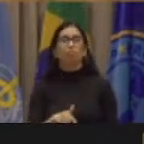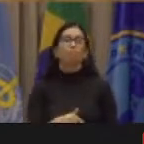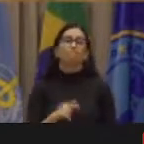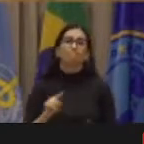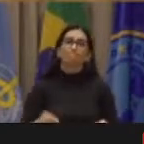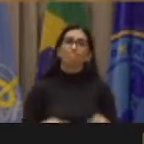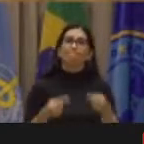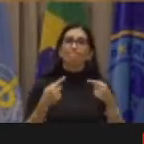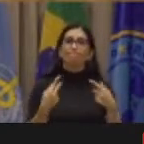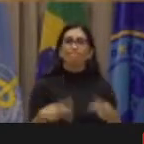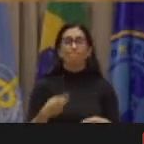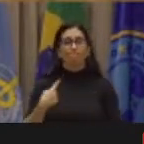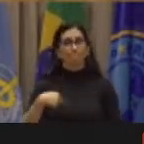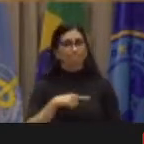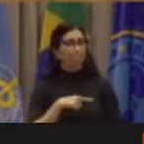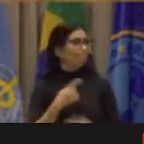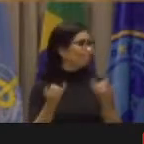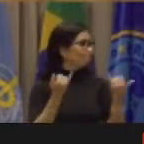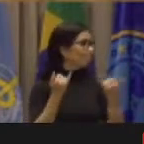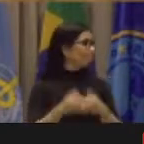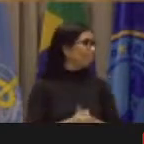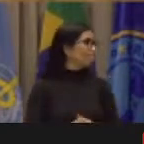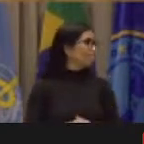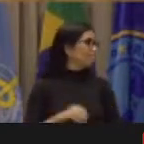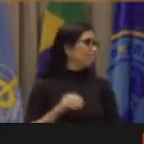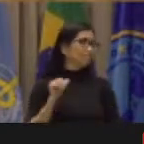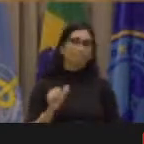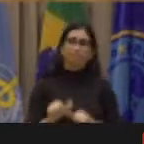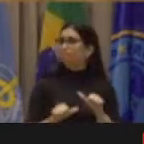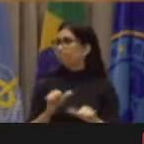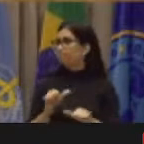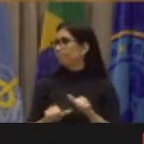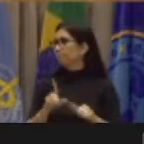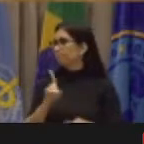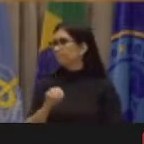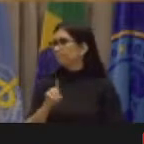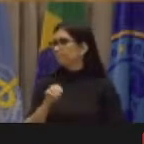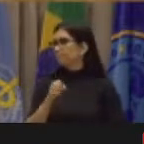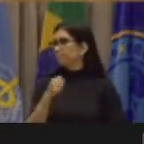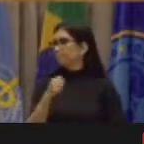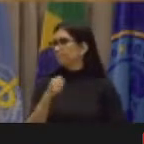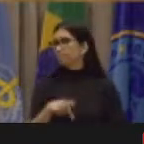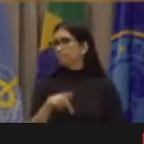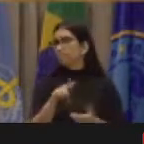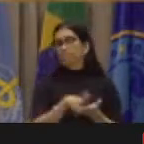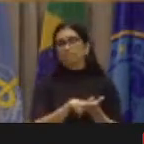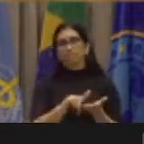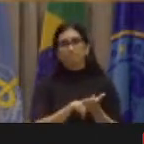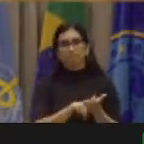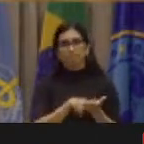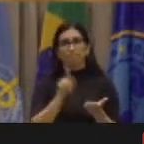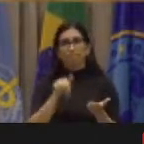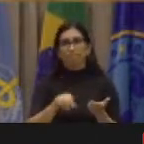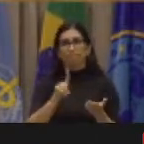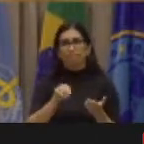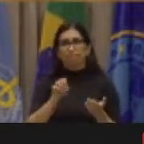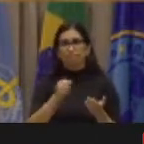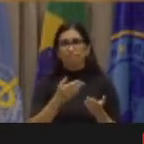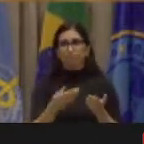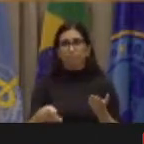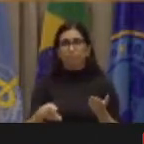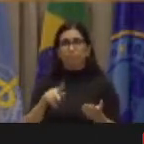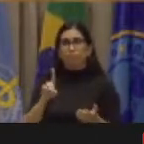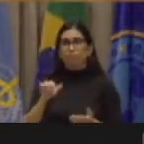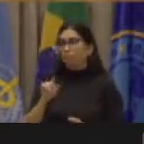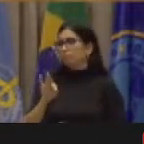manage health is a big challenge for all this. Like to take data from the paper and